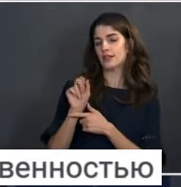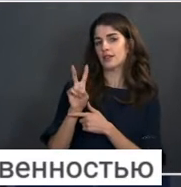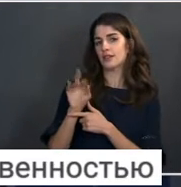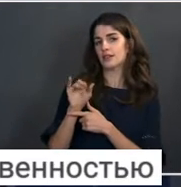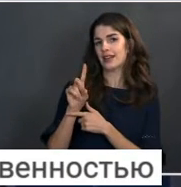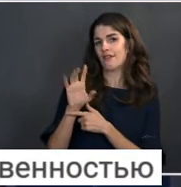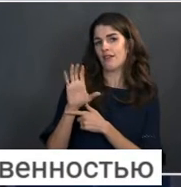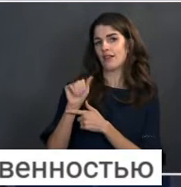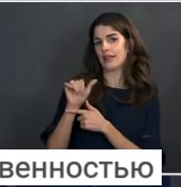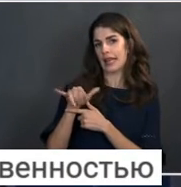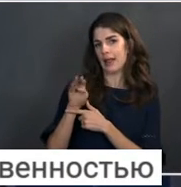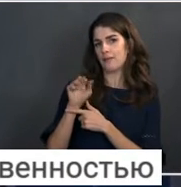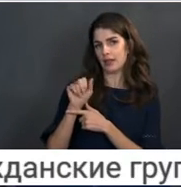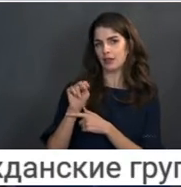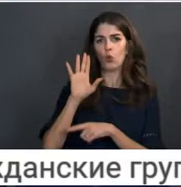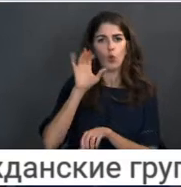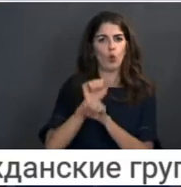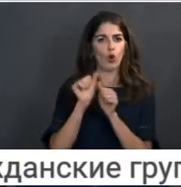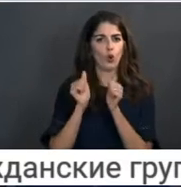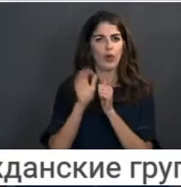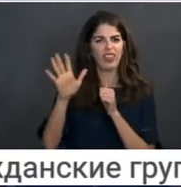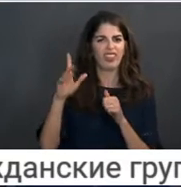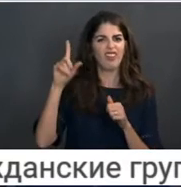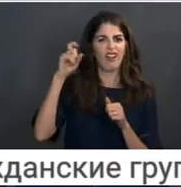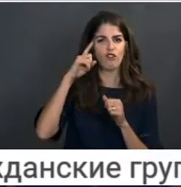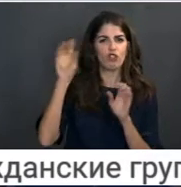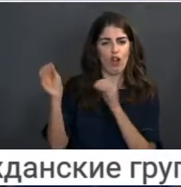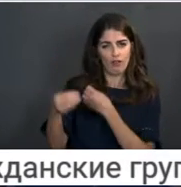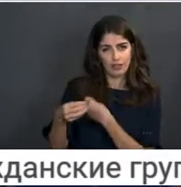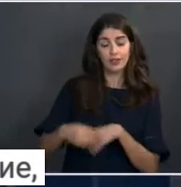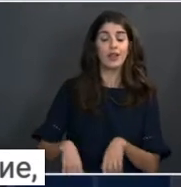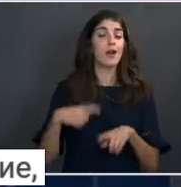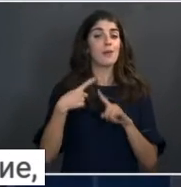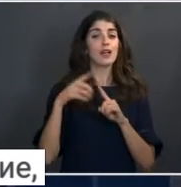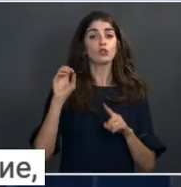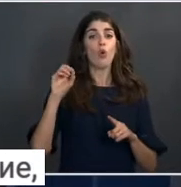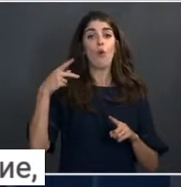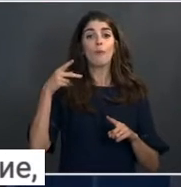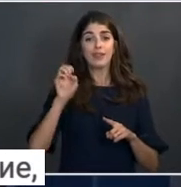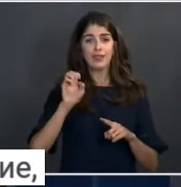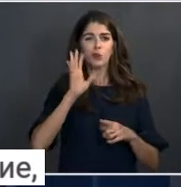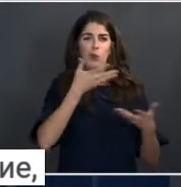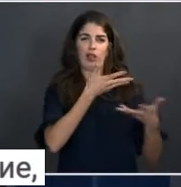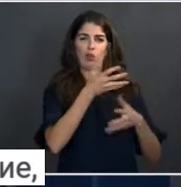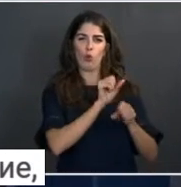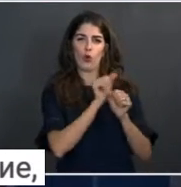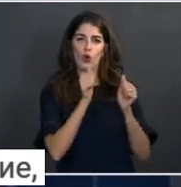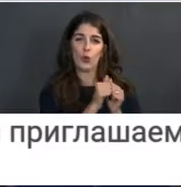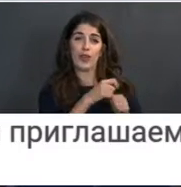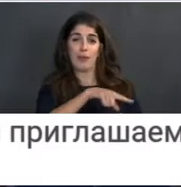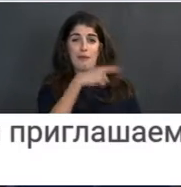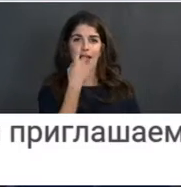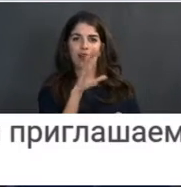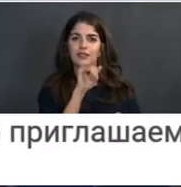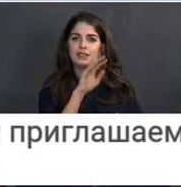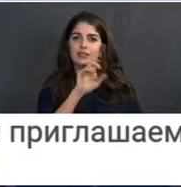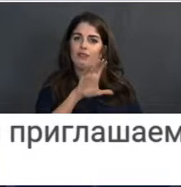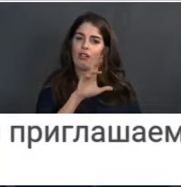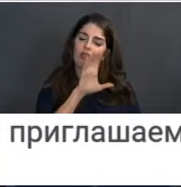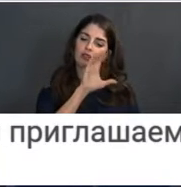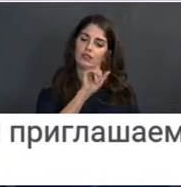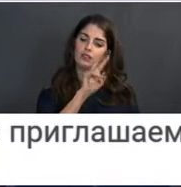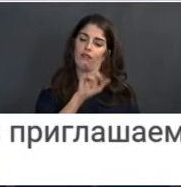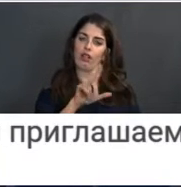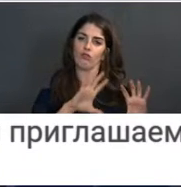Governments. The Office of Public Engagement will also brief Black civic groups, anti-hunger and nutrition advocates, and key progressive